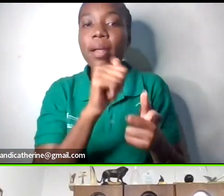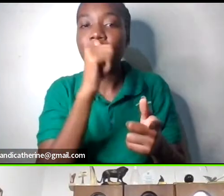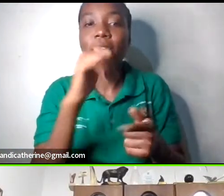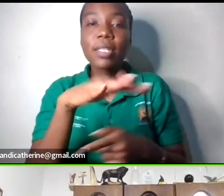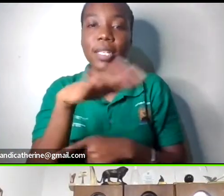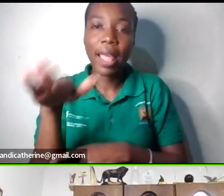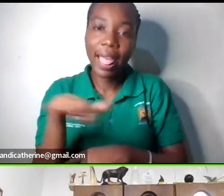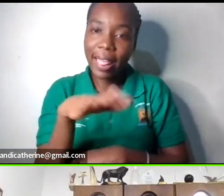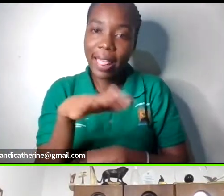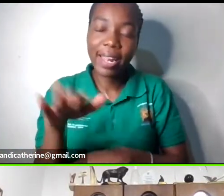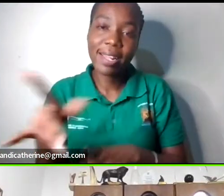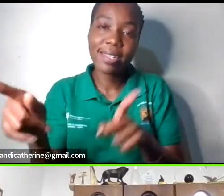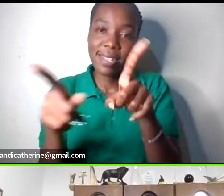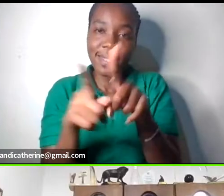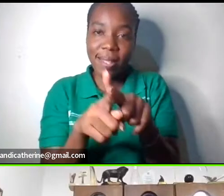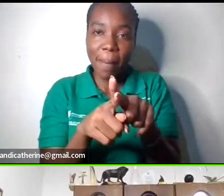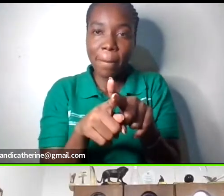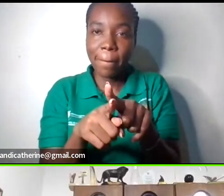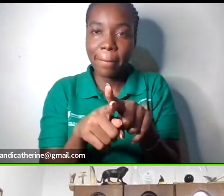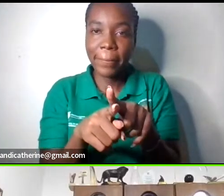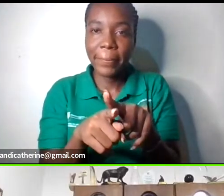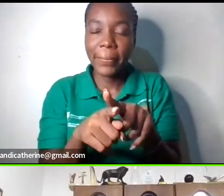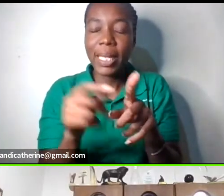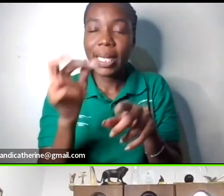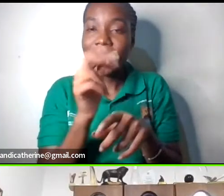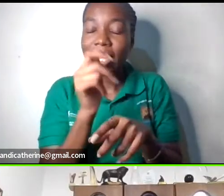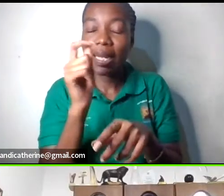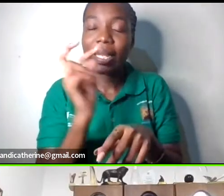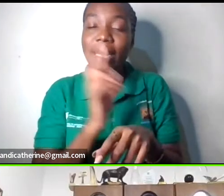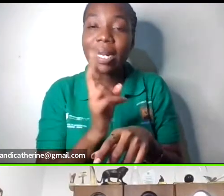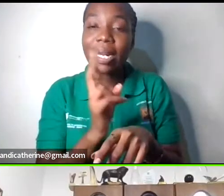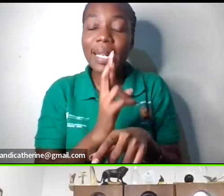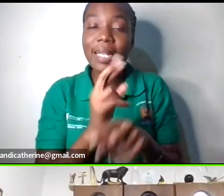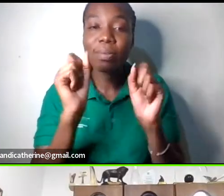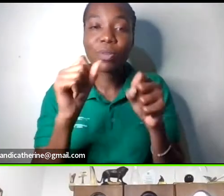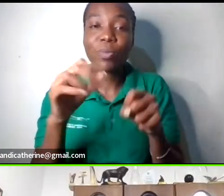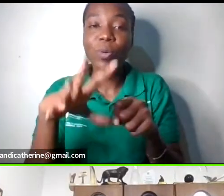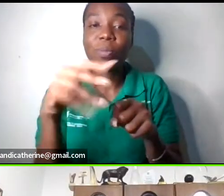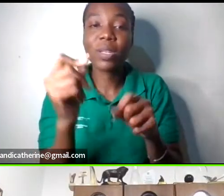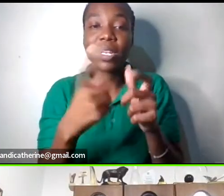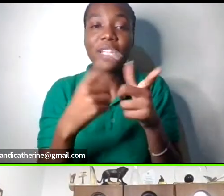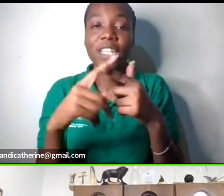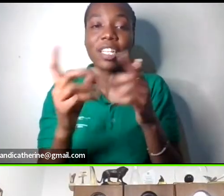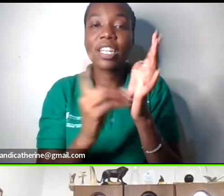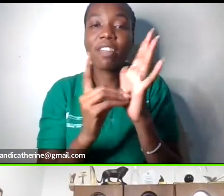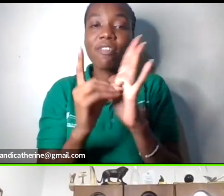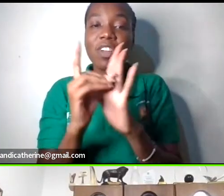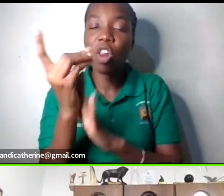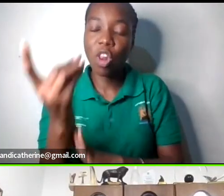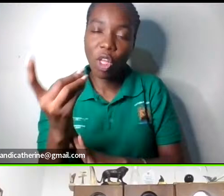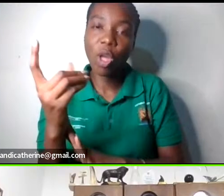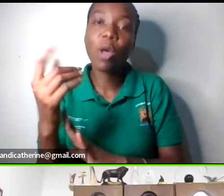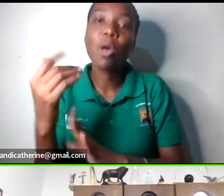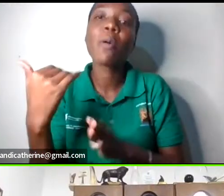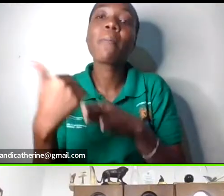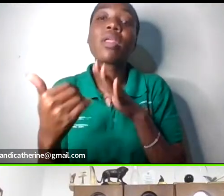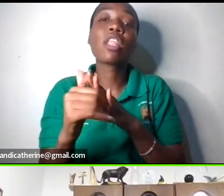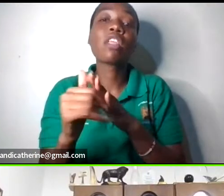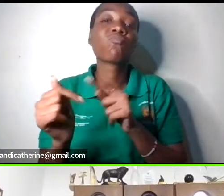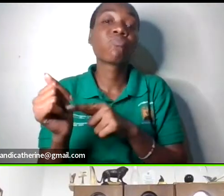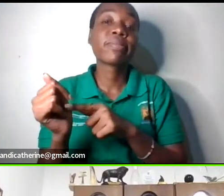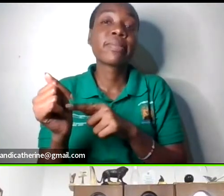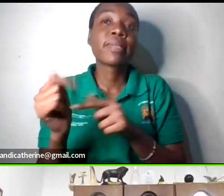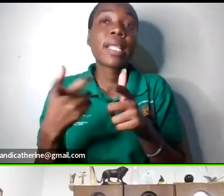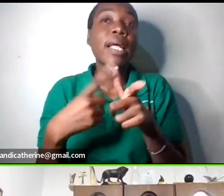then takes the risk of developing that infrastructure, but there's also a risk that is also taken